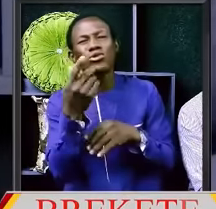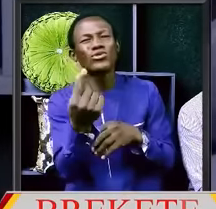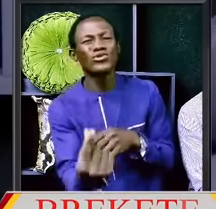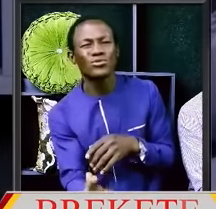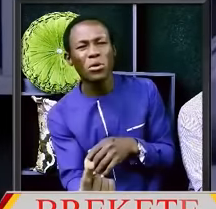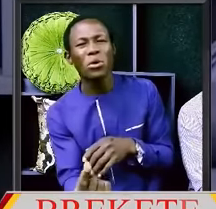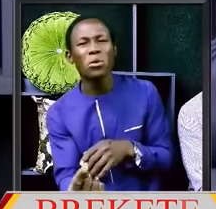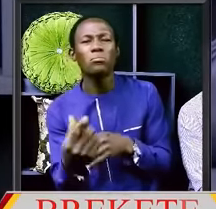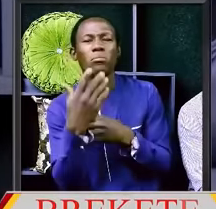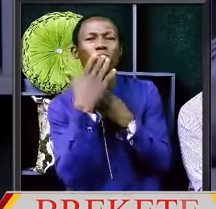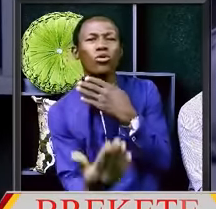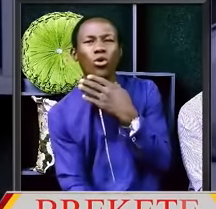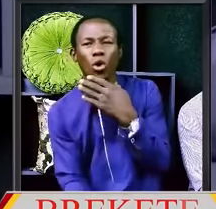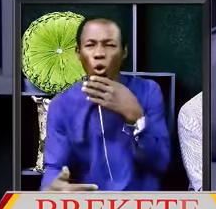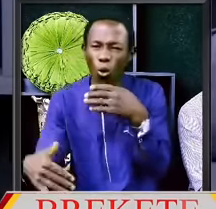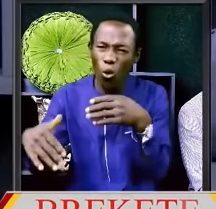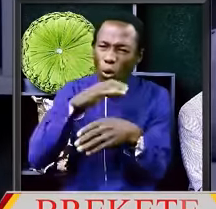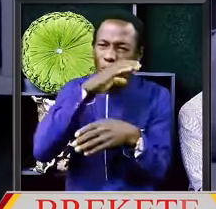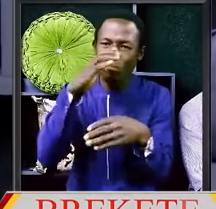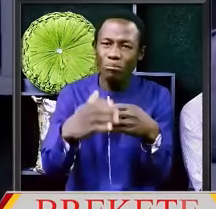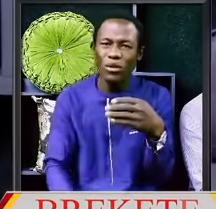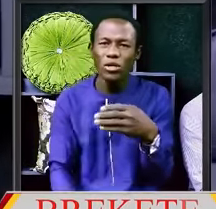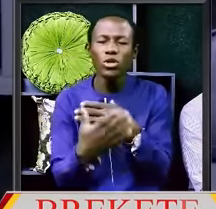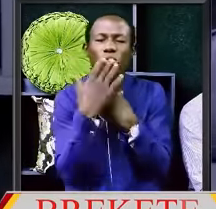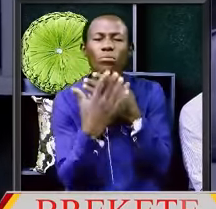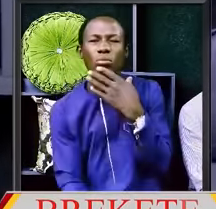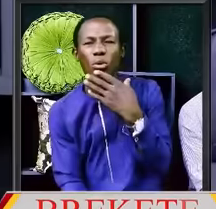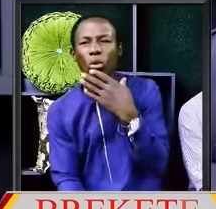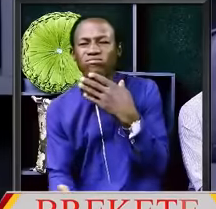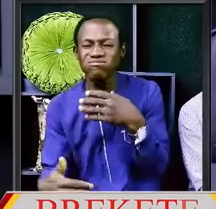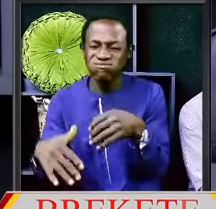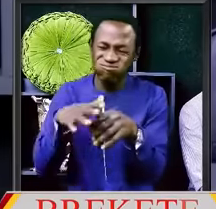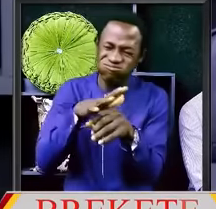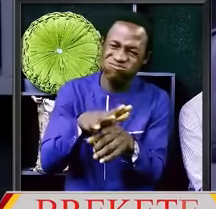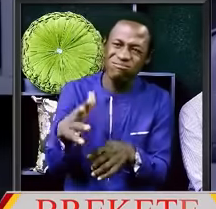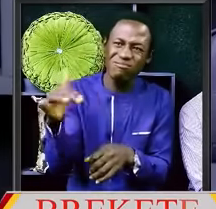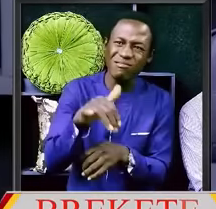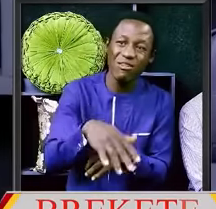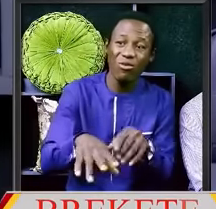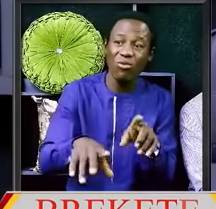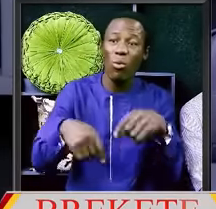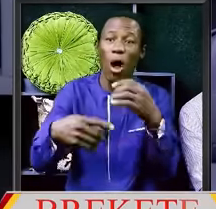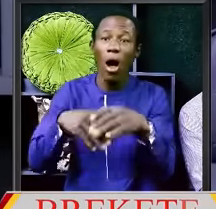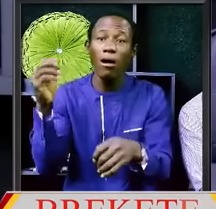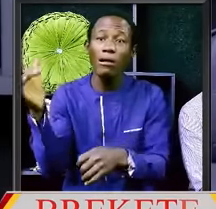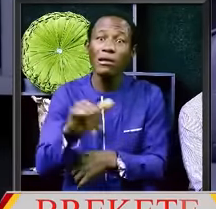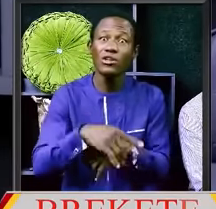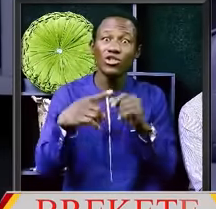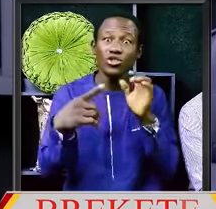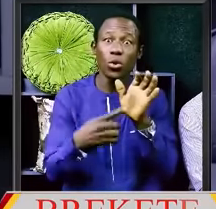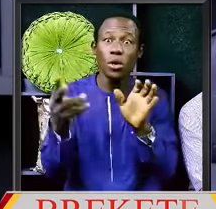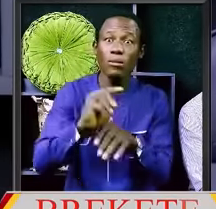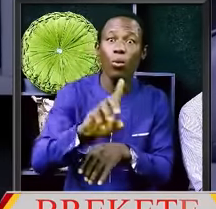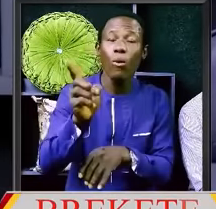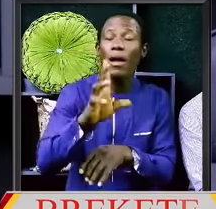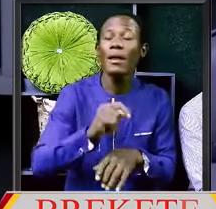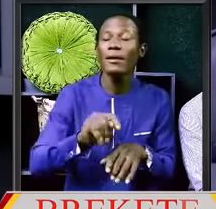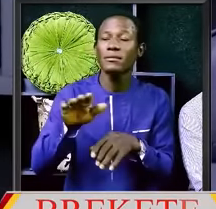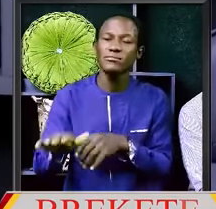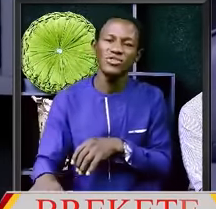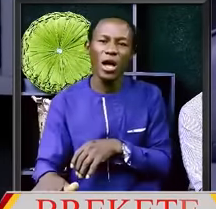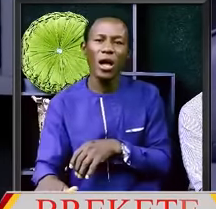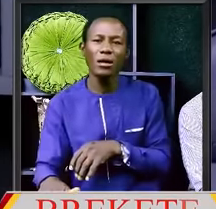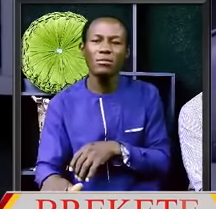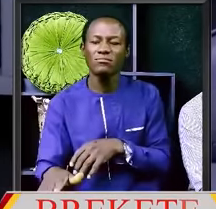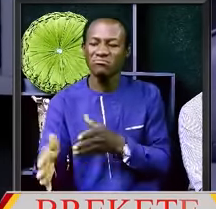duvet blood stain. He come out, they show him pikin where they embalm him for ground. He no do anything, he no raise